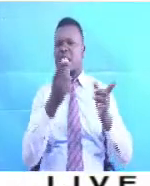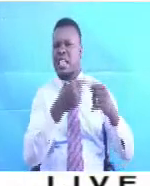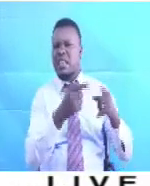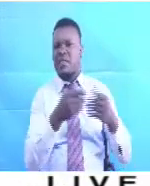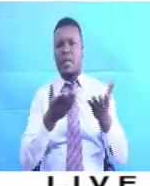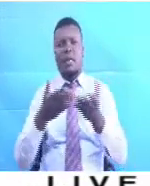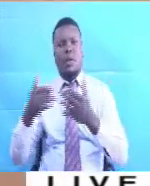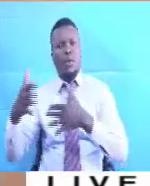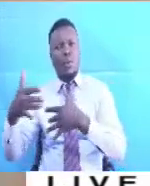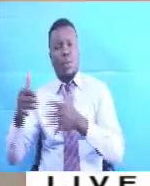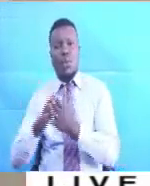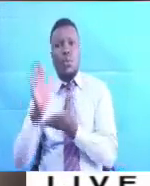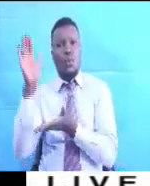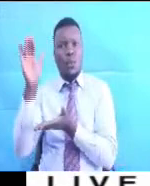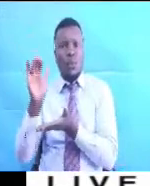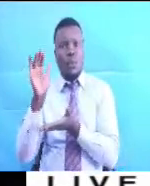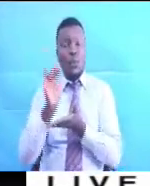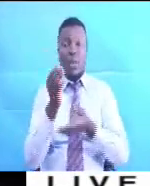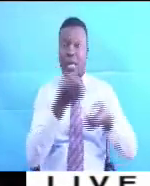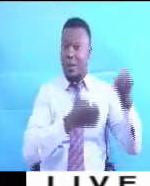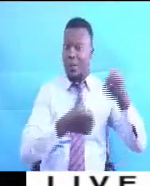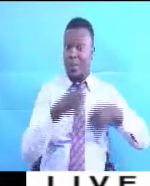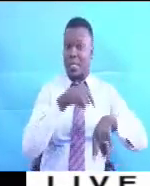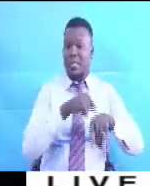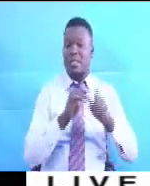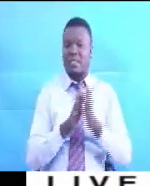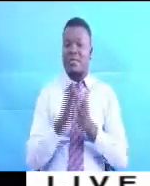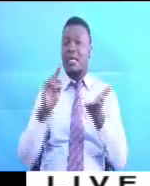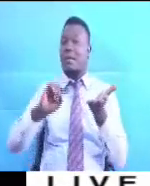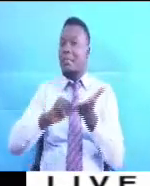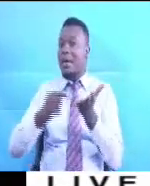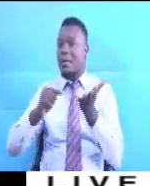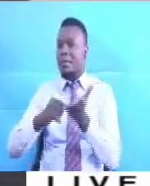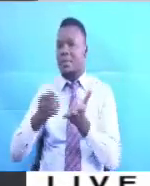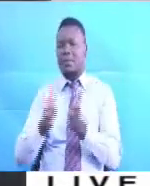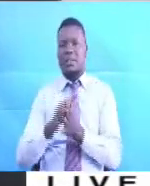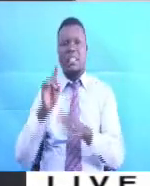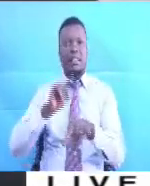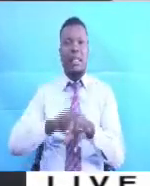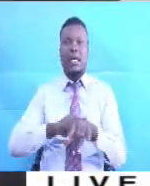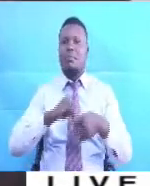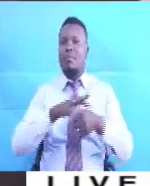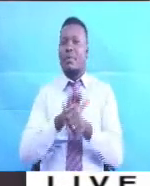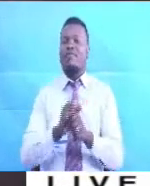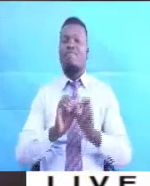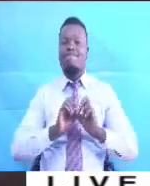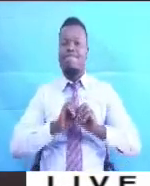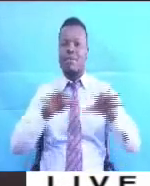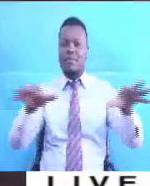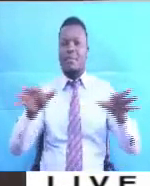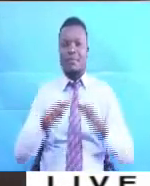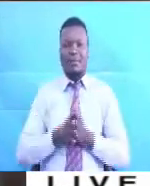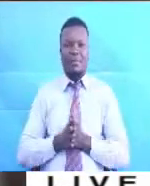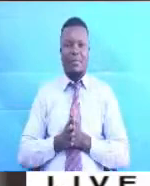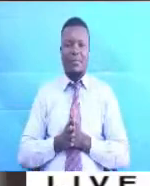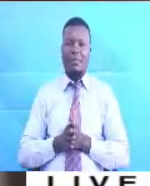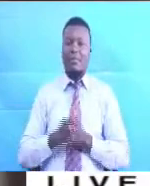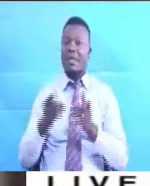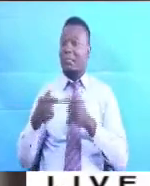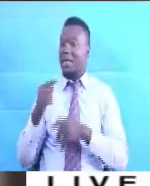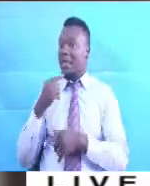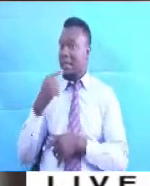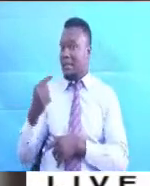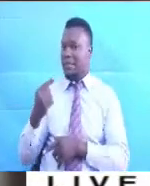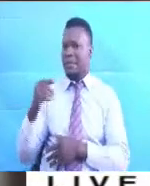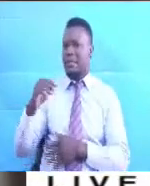economic slowdown, especially in the tech sector, which boomed during the pandemic. Apple boss Tim Cook said the firm